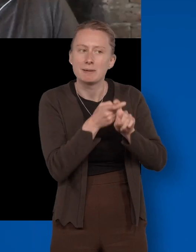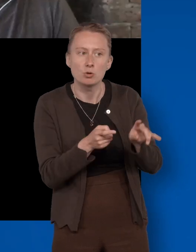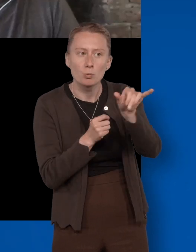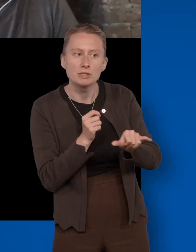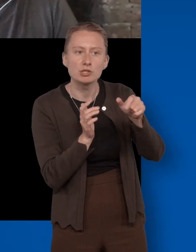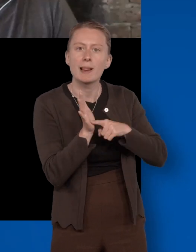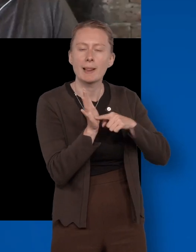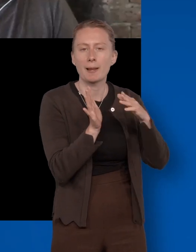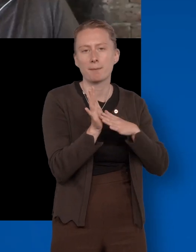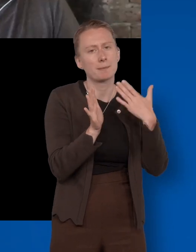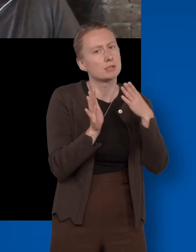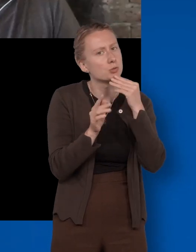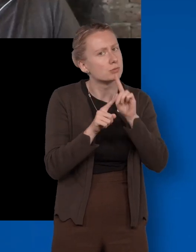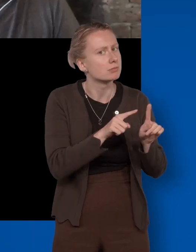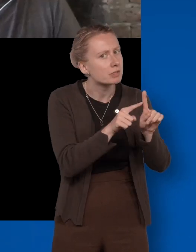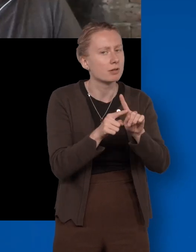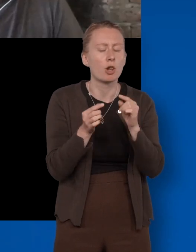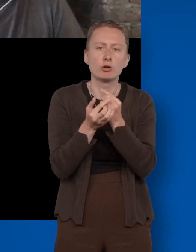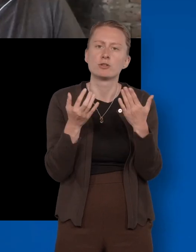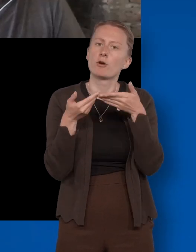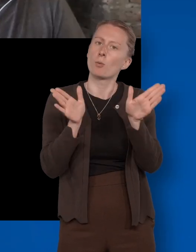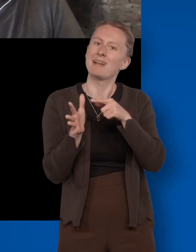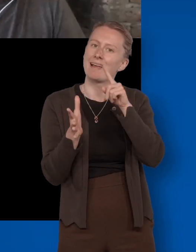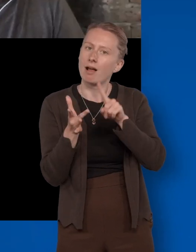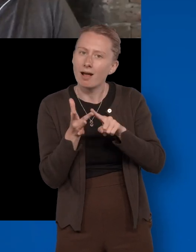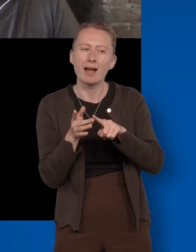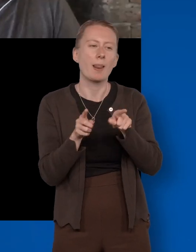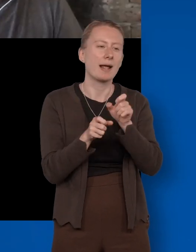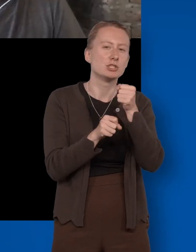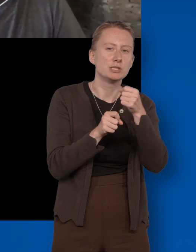using a variety of ones. We're obviously using the OpenAI ones, so that's